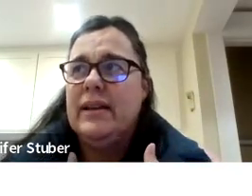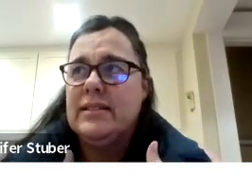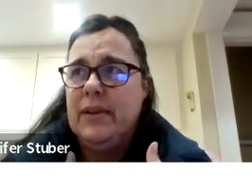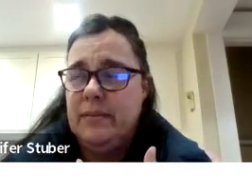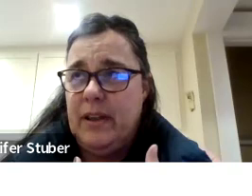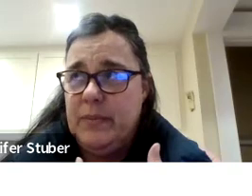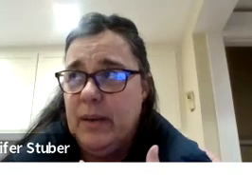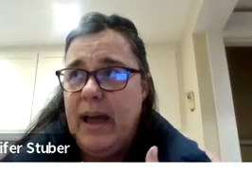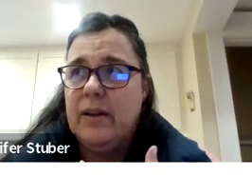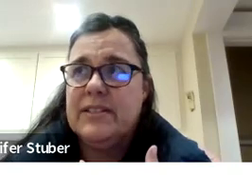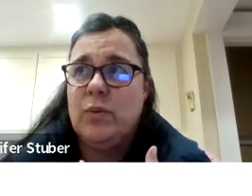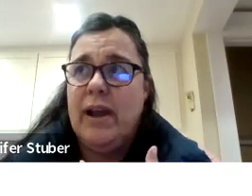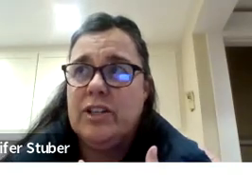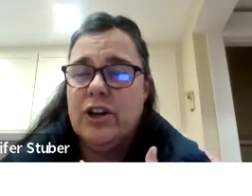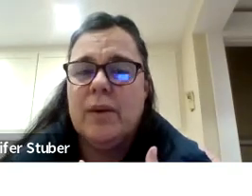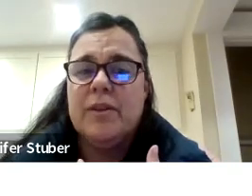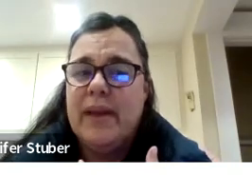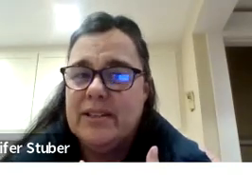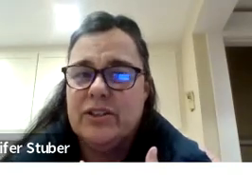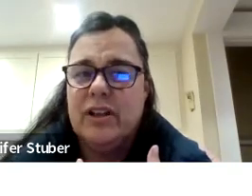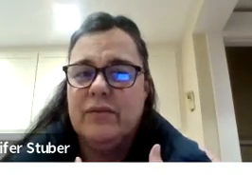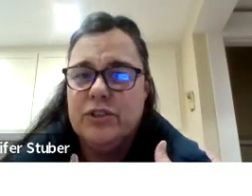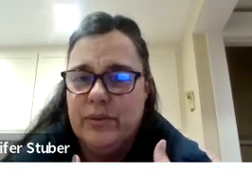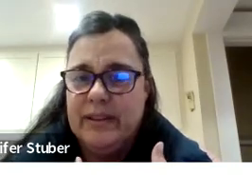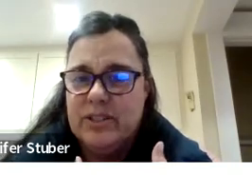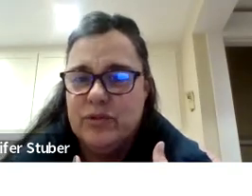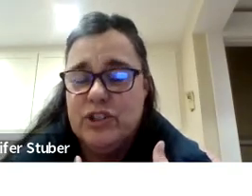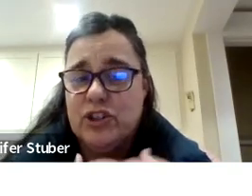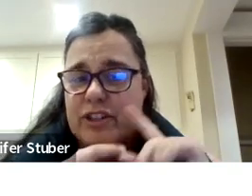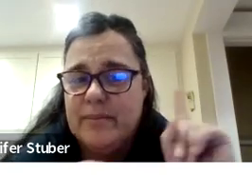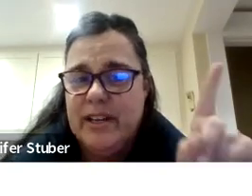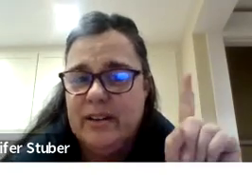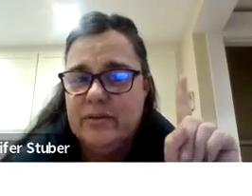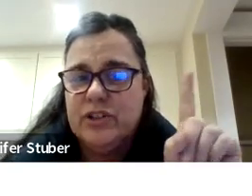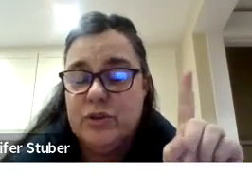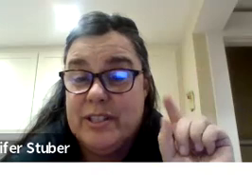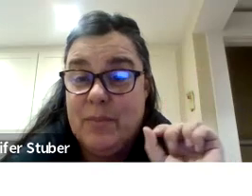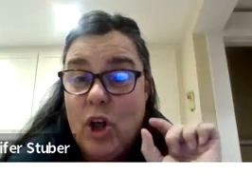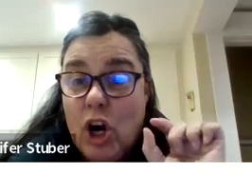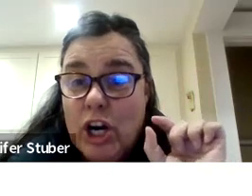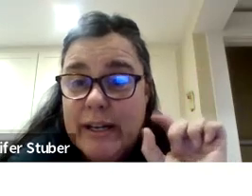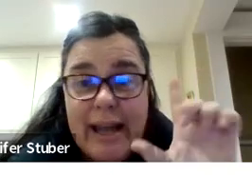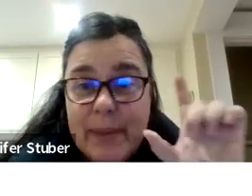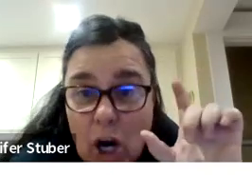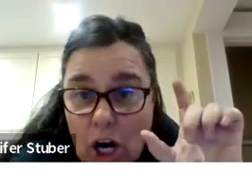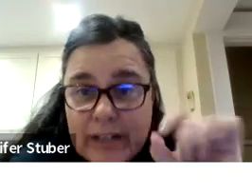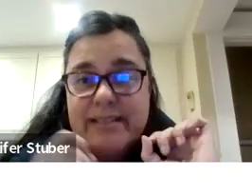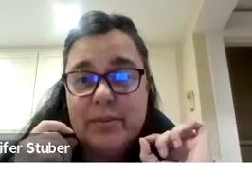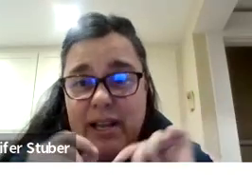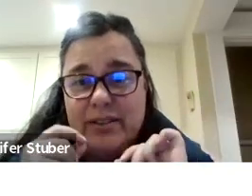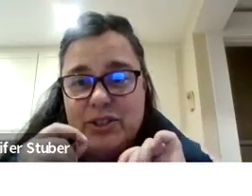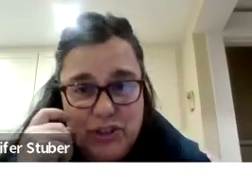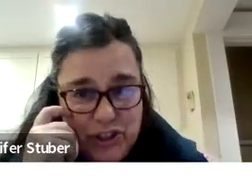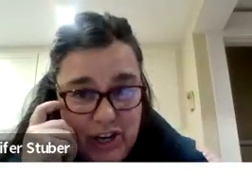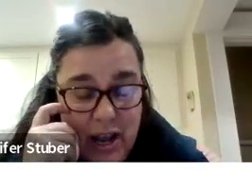co-response as being about, and this is why I took up the mantle of doing this research, and I'm saying research with a small r, not a big R, this